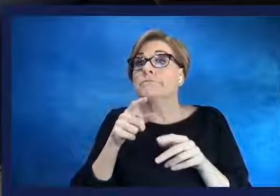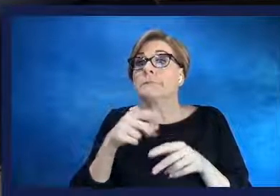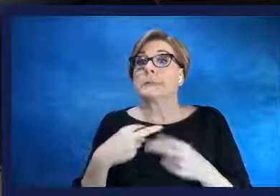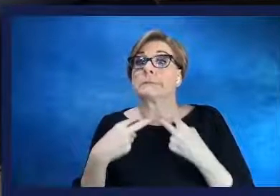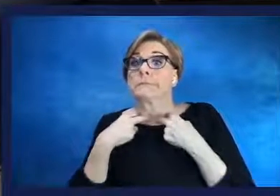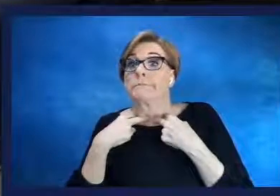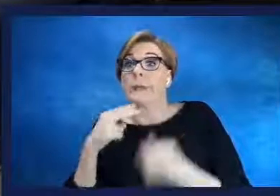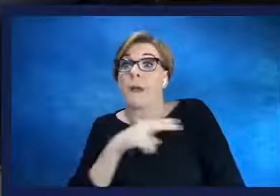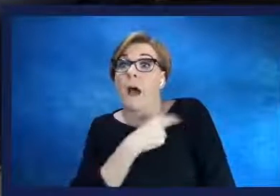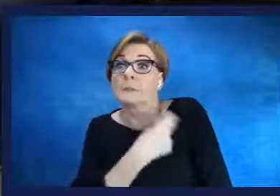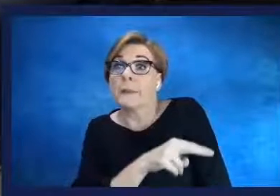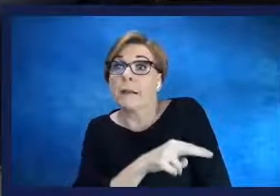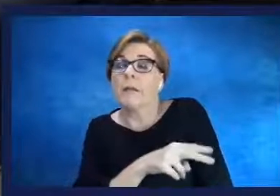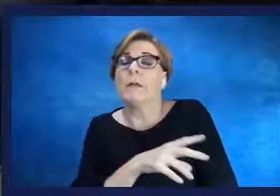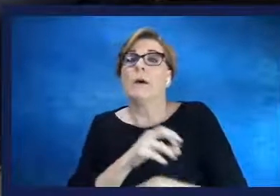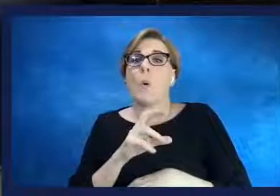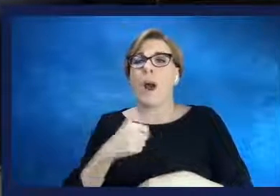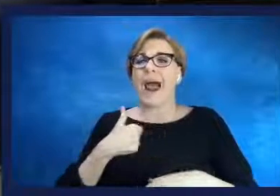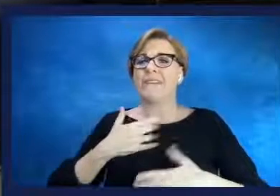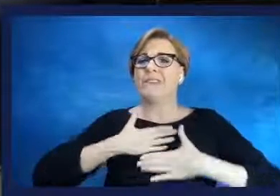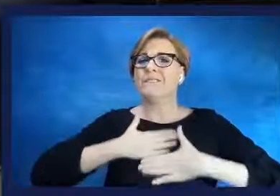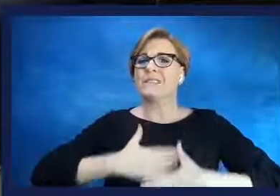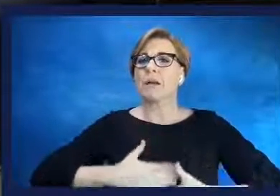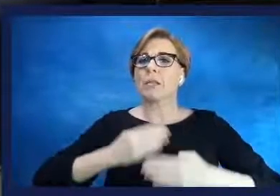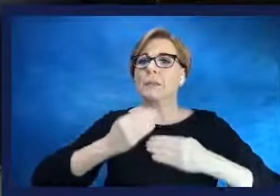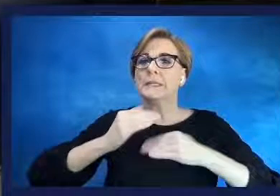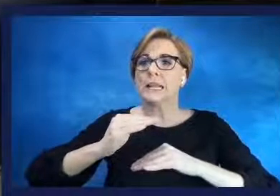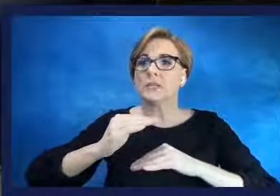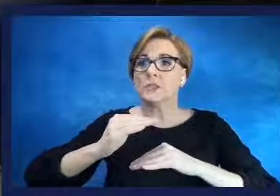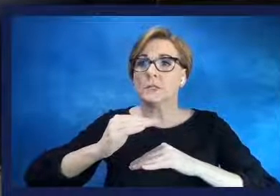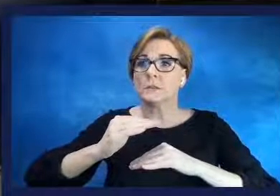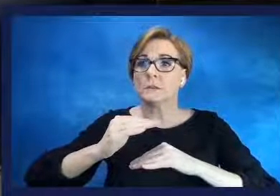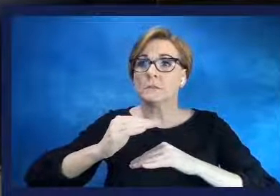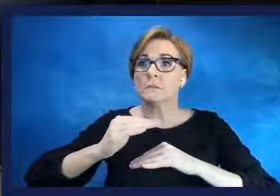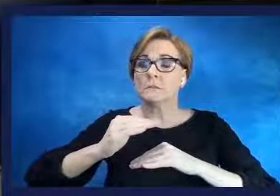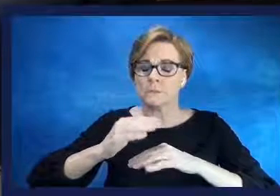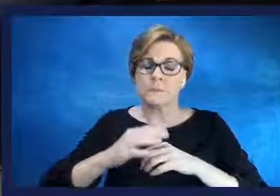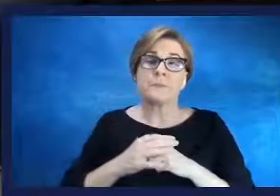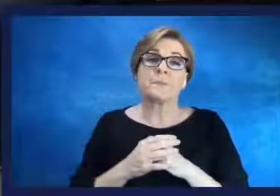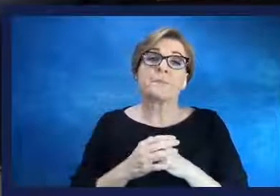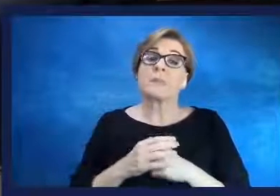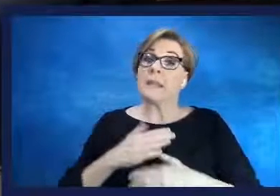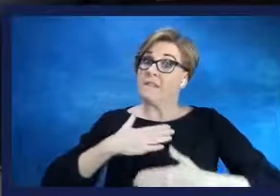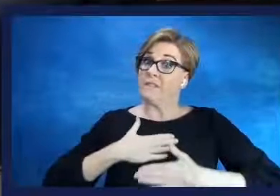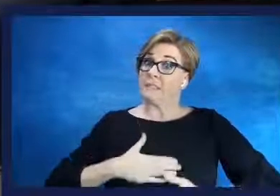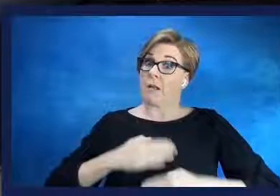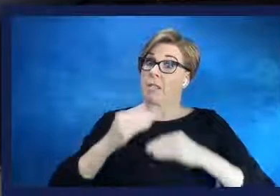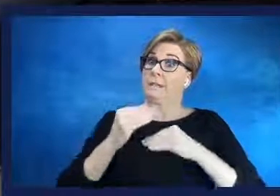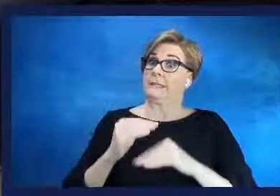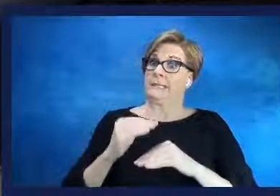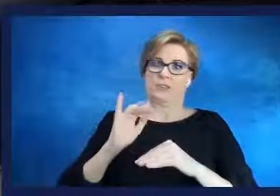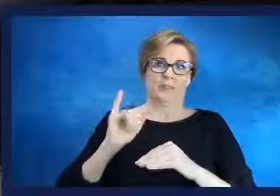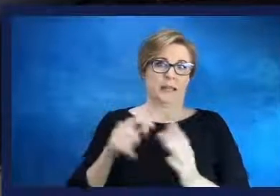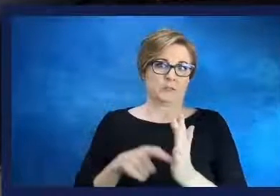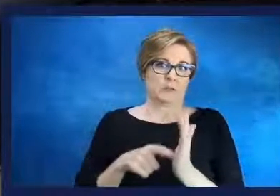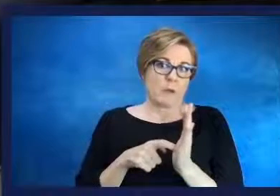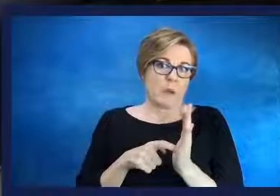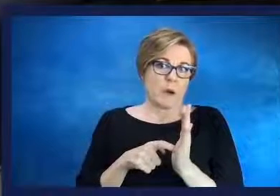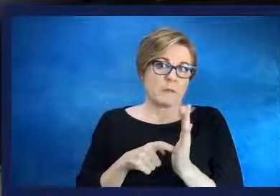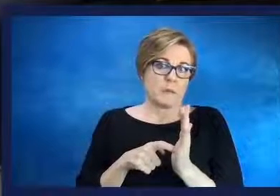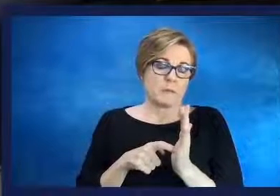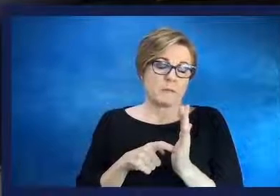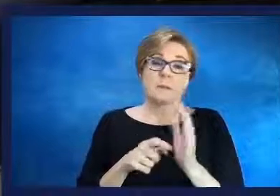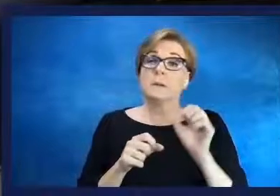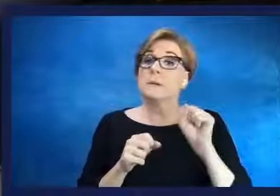get to the point place, and they maybe not so much physical disability, but the physical limitation is a requirement. So SEBs in